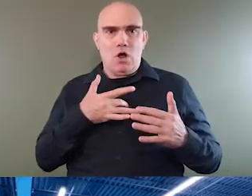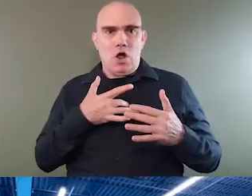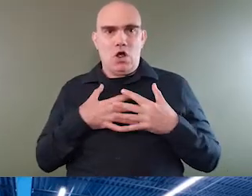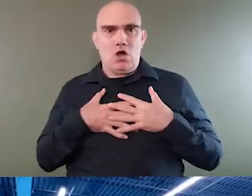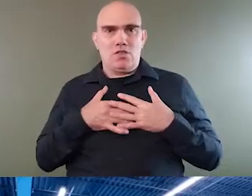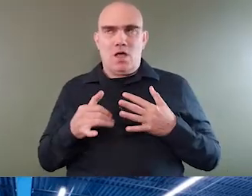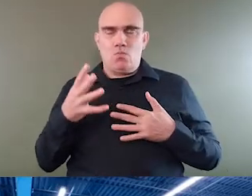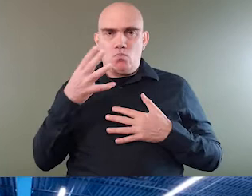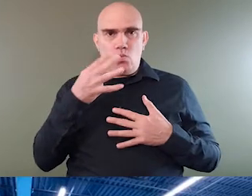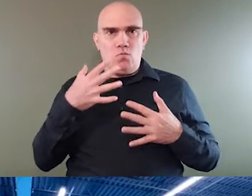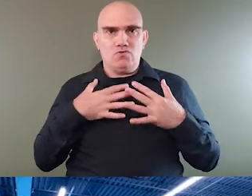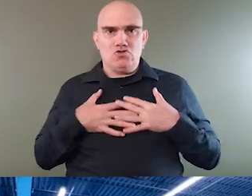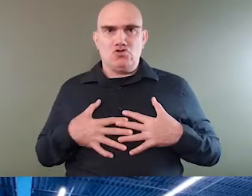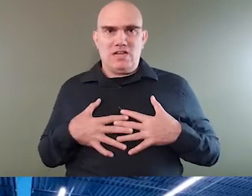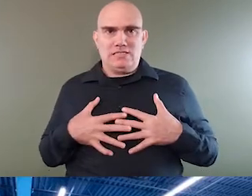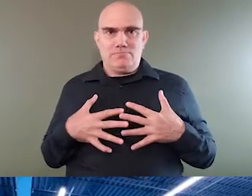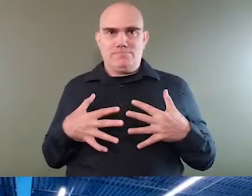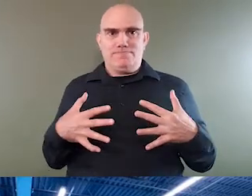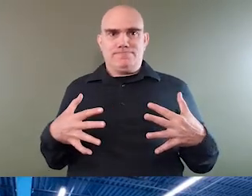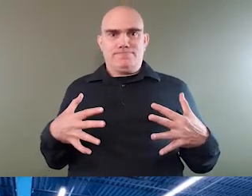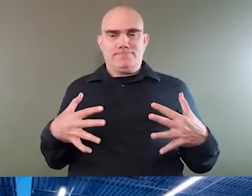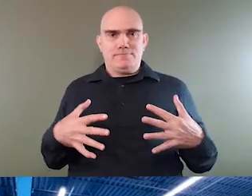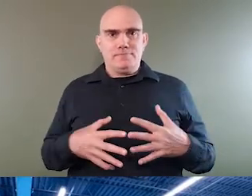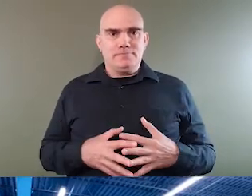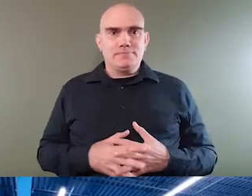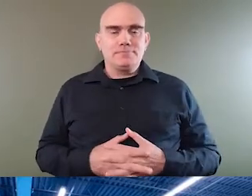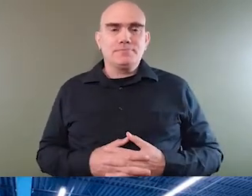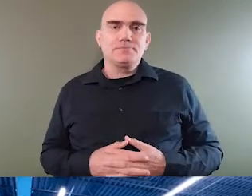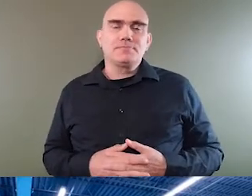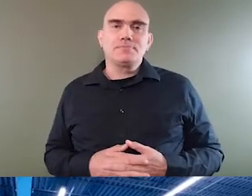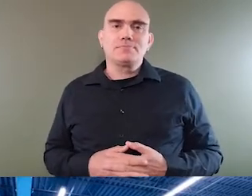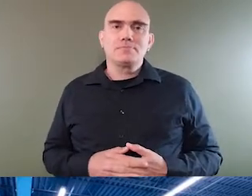that beautiful chest expansion.